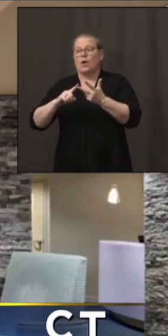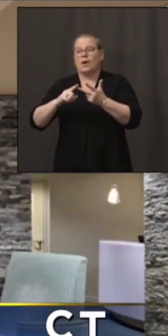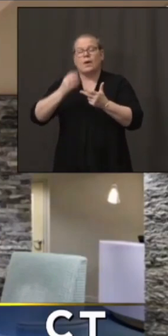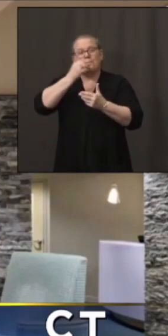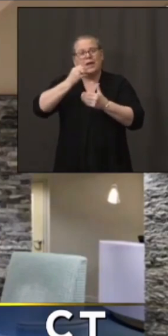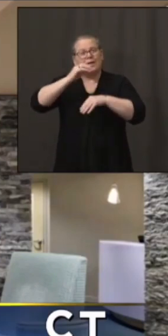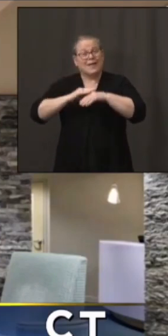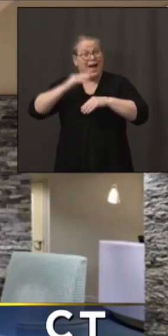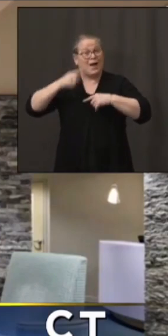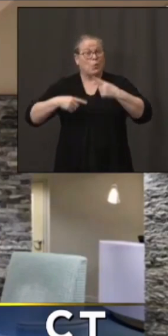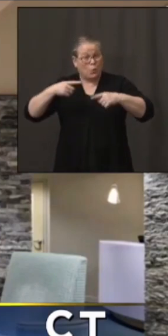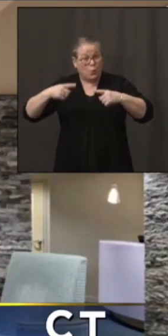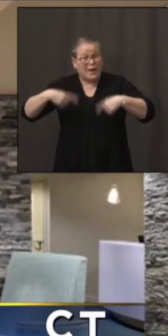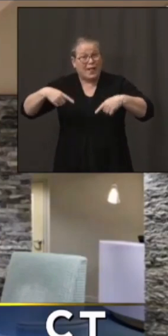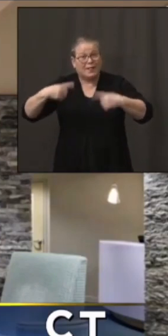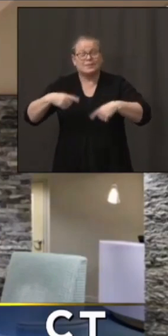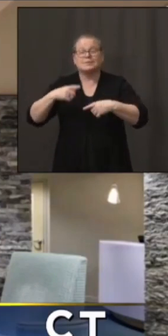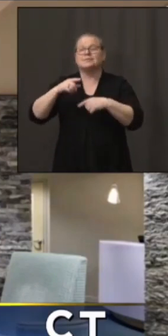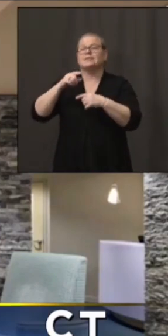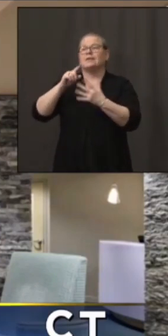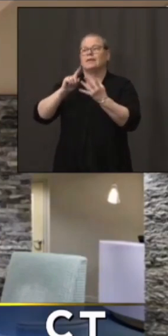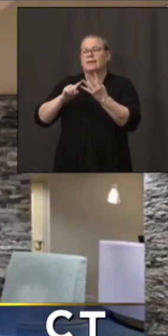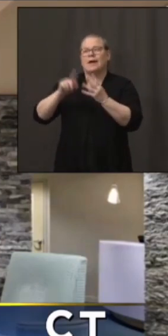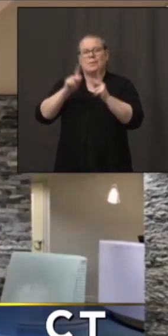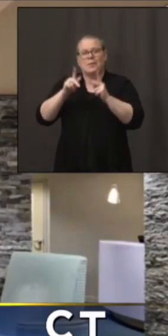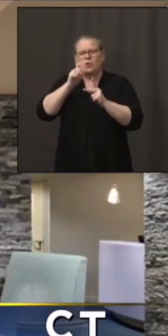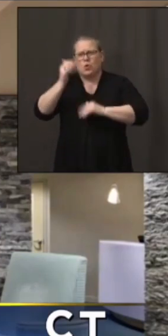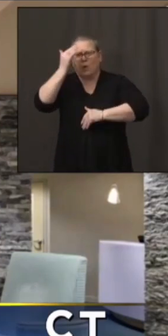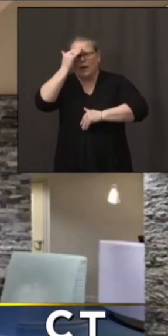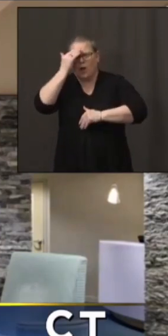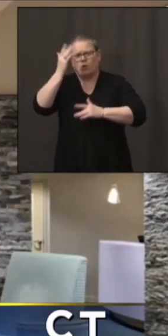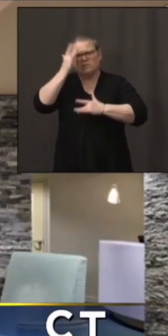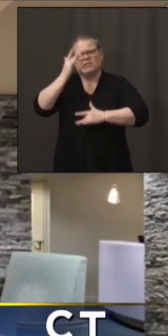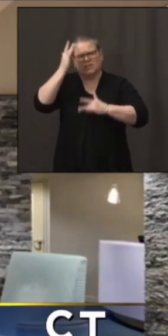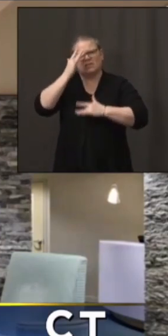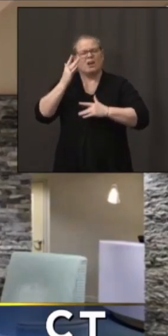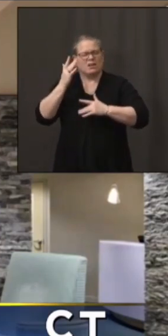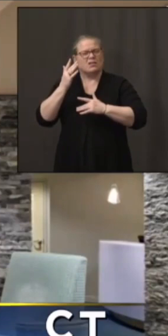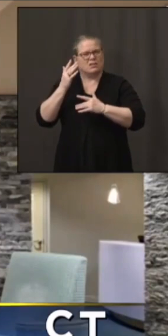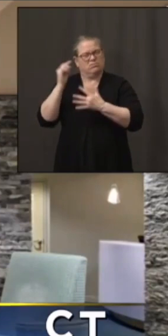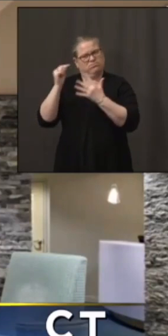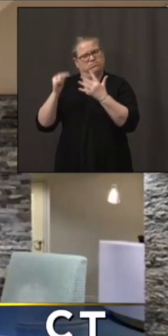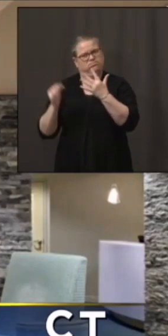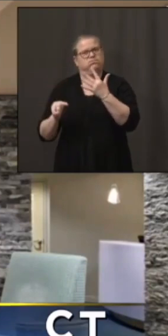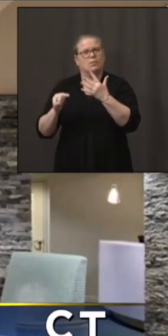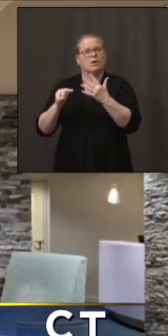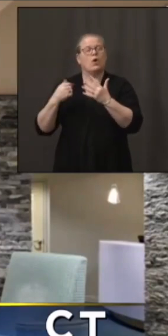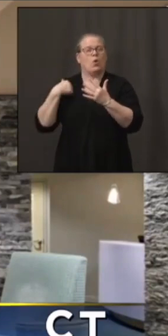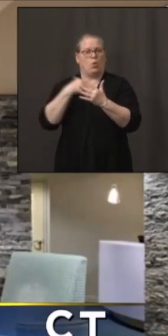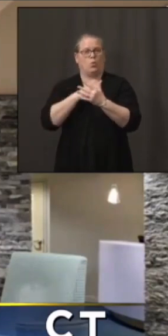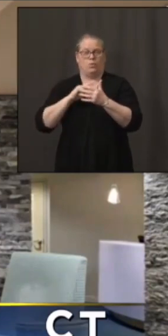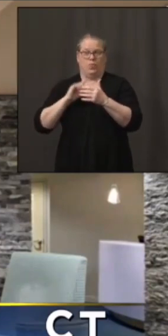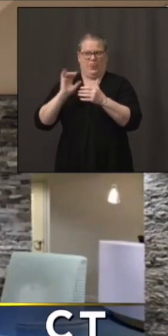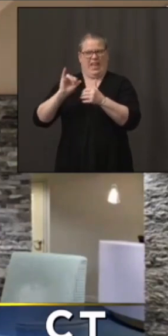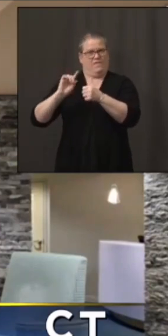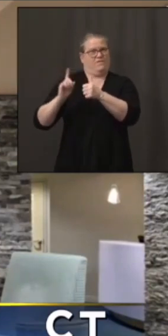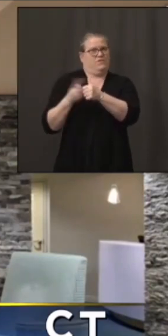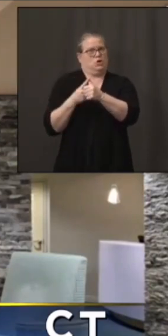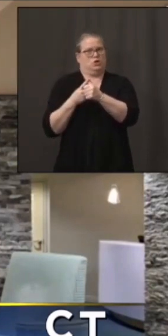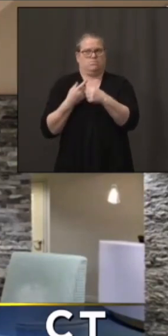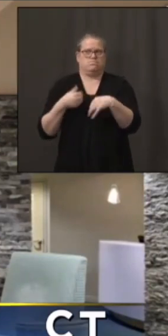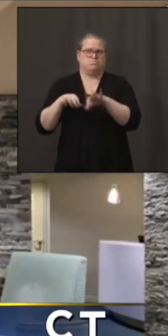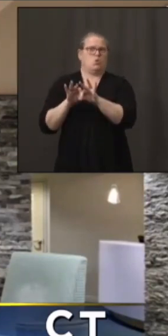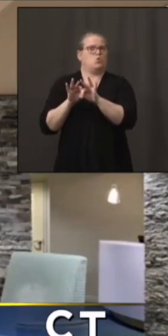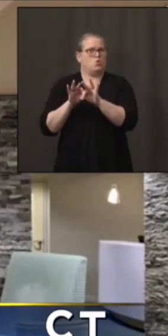Wheels, those that we know have multiple chronic conditions, because as you pointed out, those are the individuals